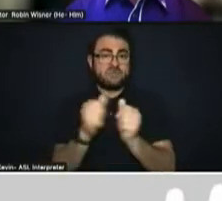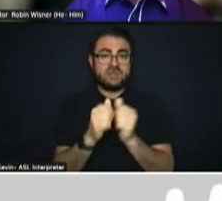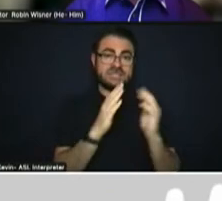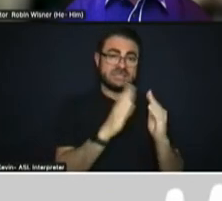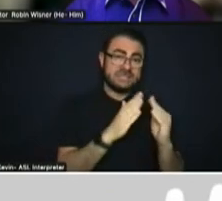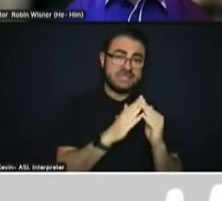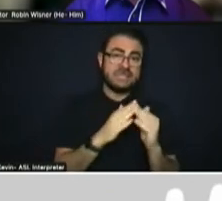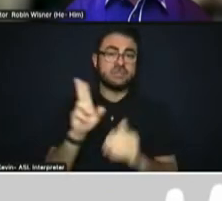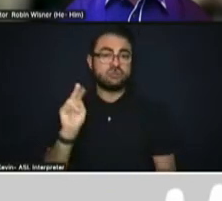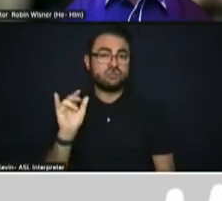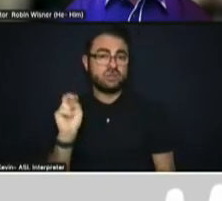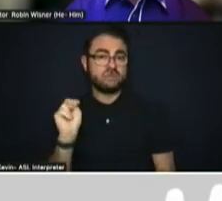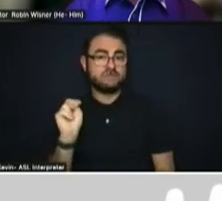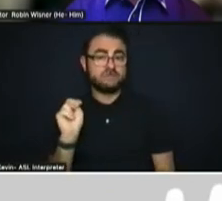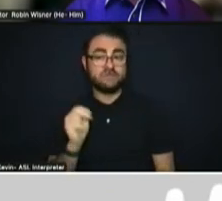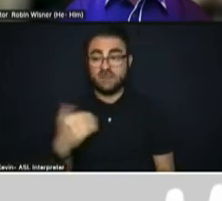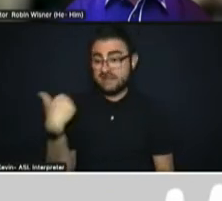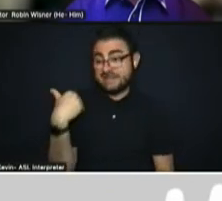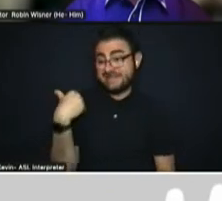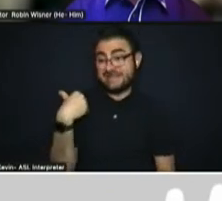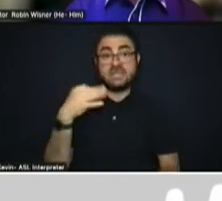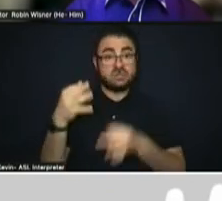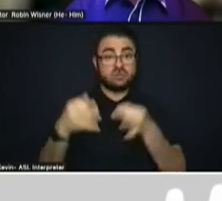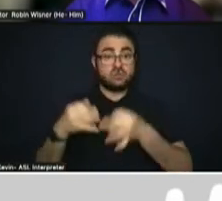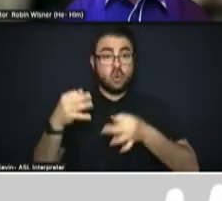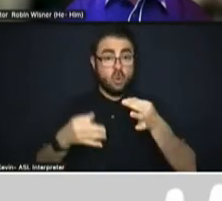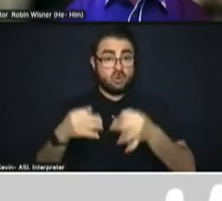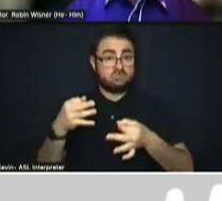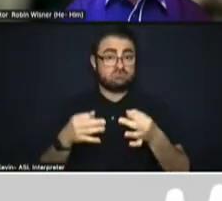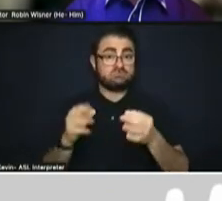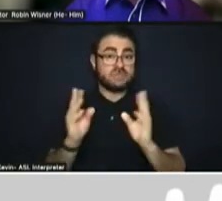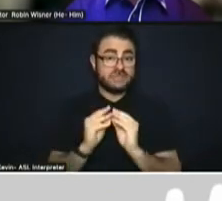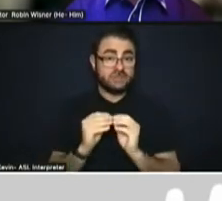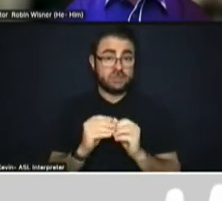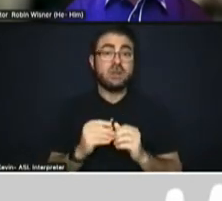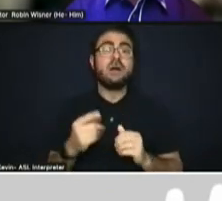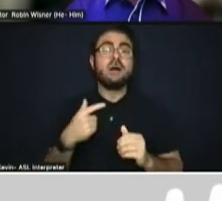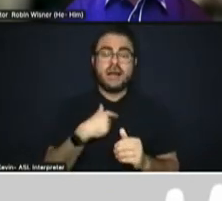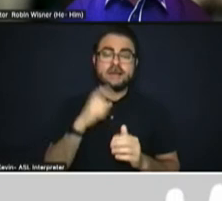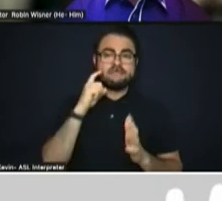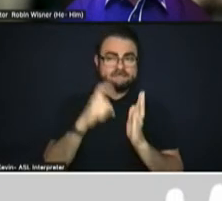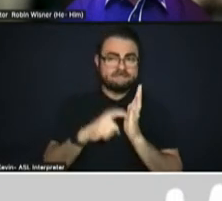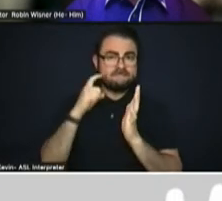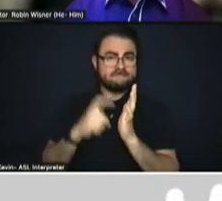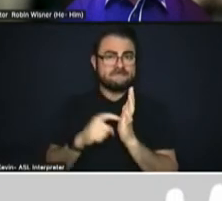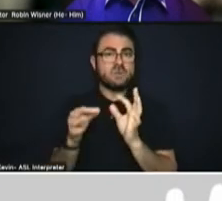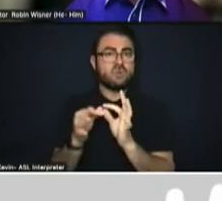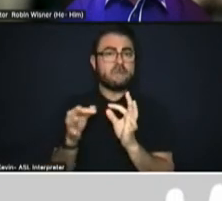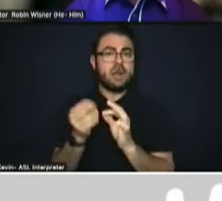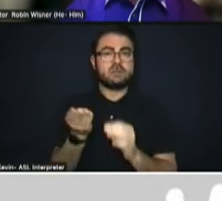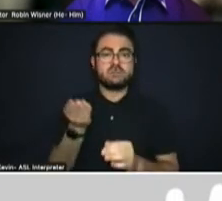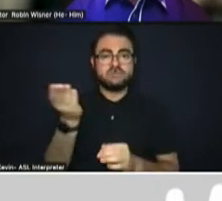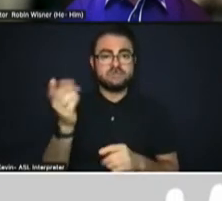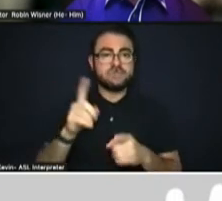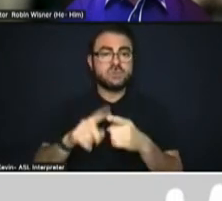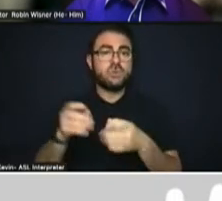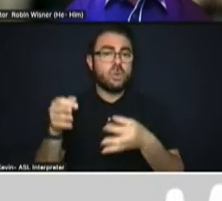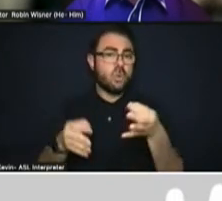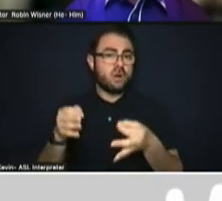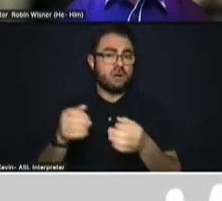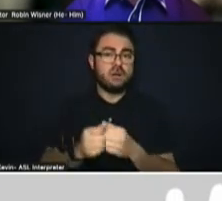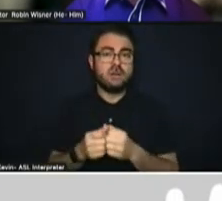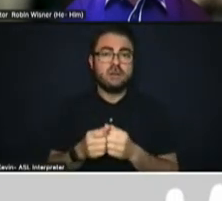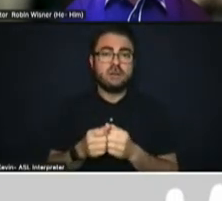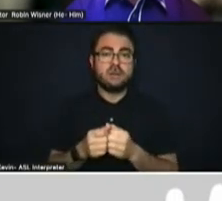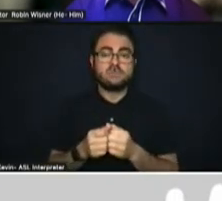last court hearing, we identified some remarks to the court just in terms of the diametric opposition of